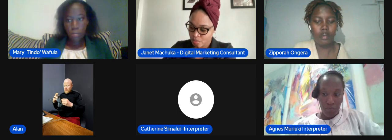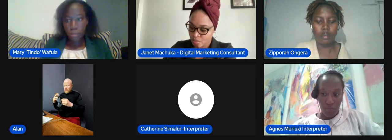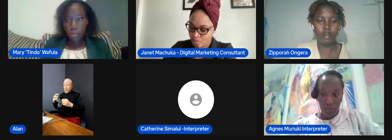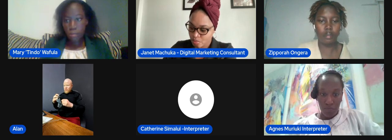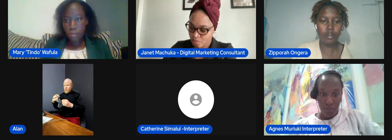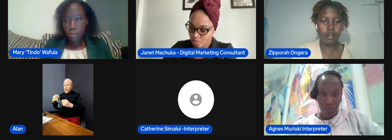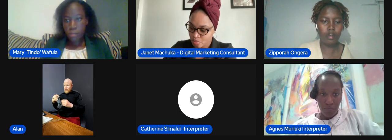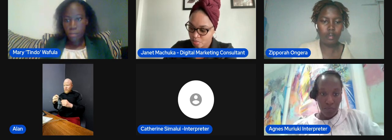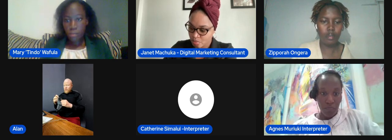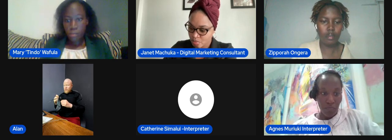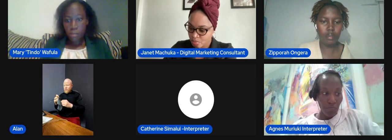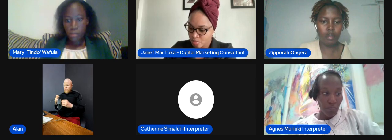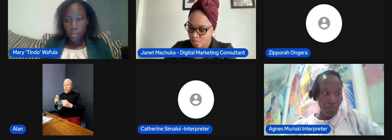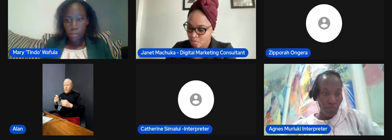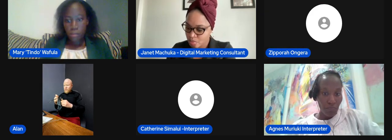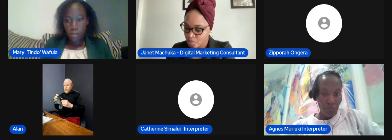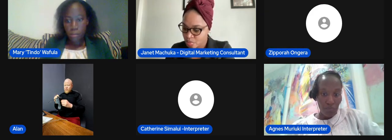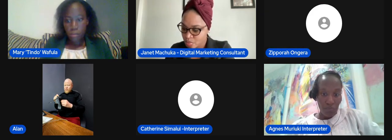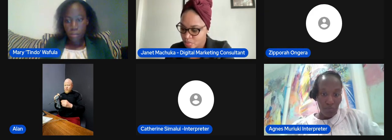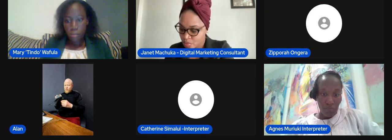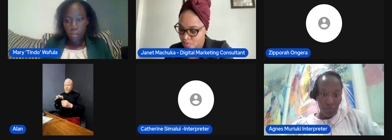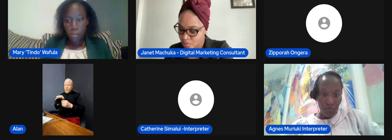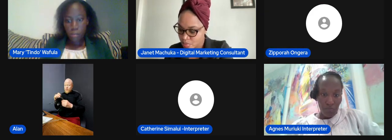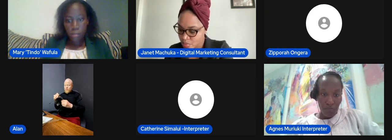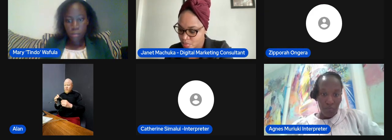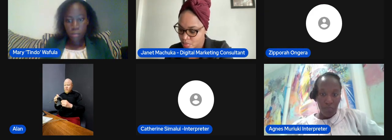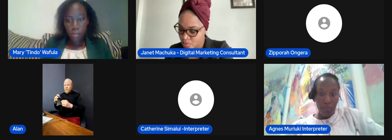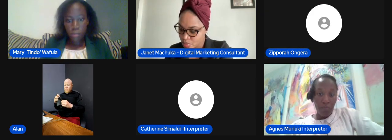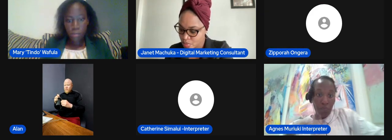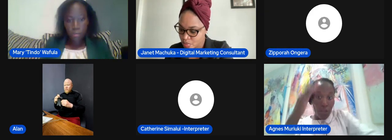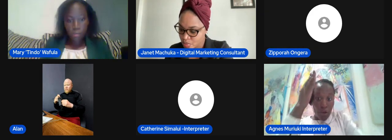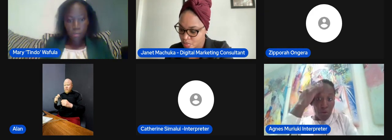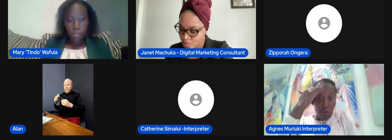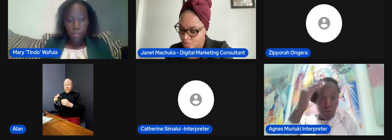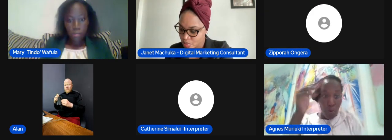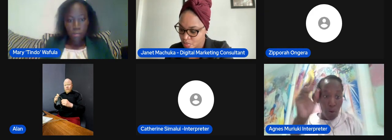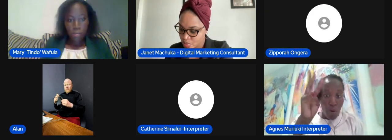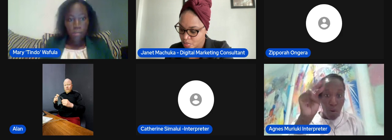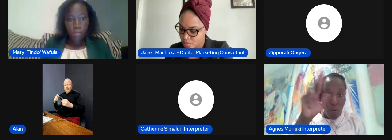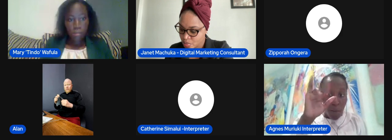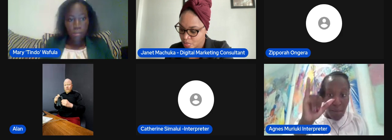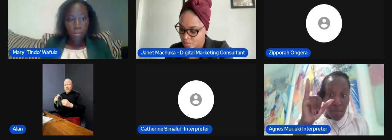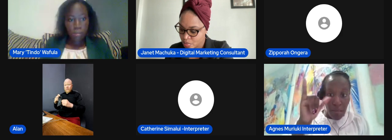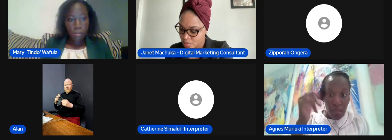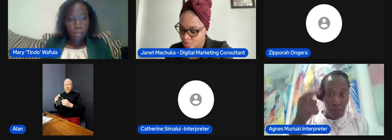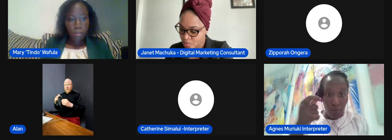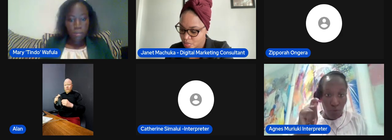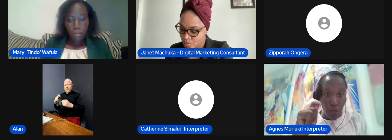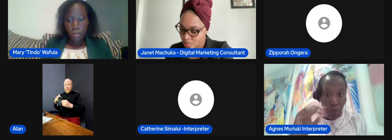to? I, I can't hear you. I know Mary was trying to speak, but I can't hear her.